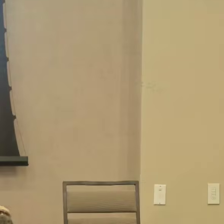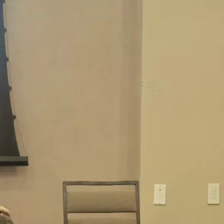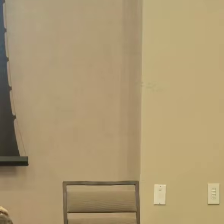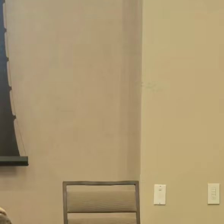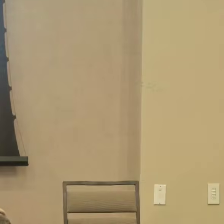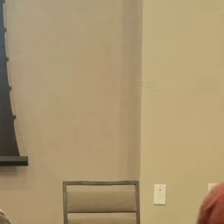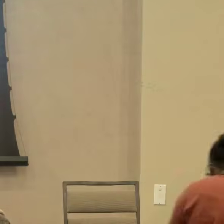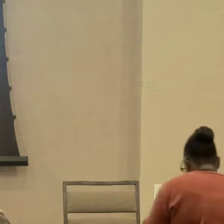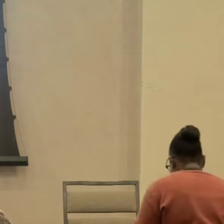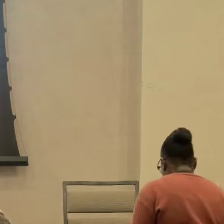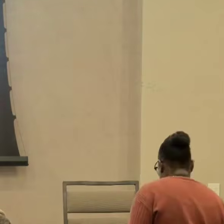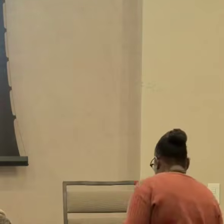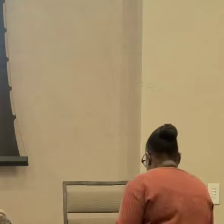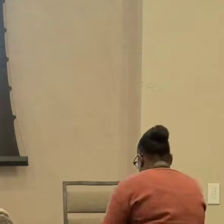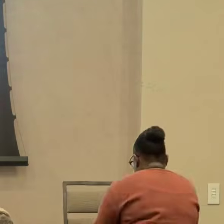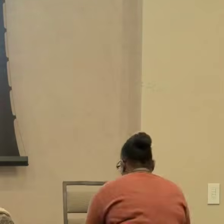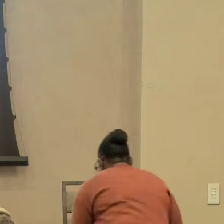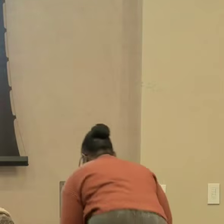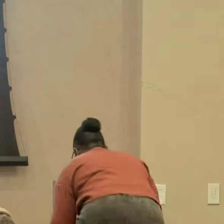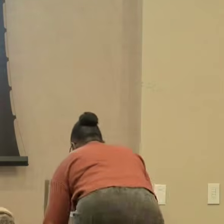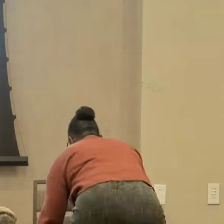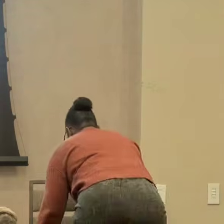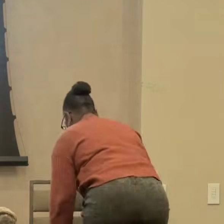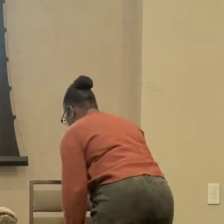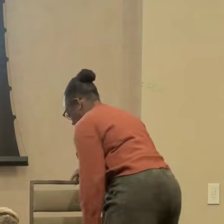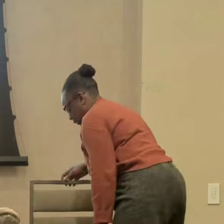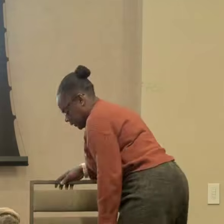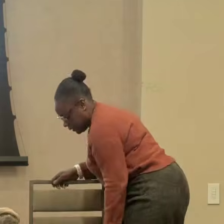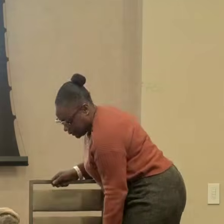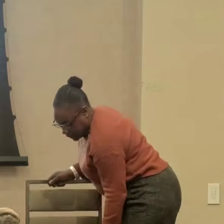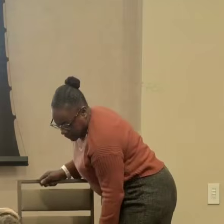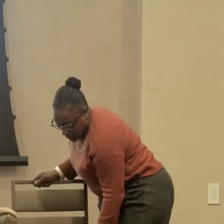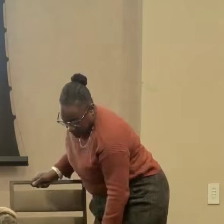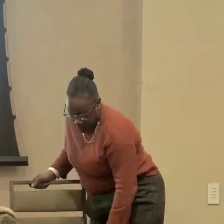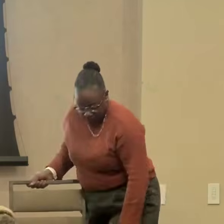to our 2026 Latest on Lupus Patient Conference. Thanks for coming.